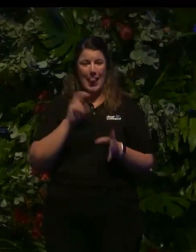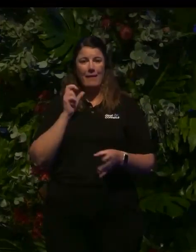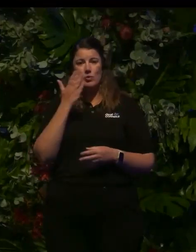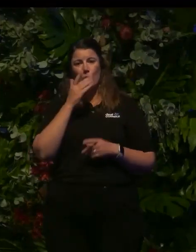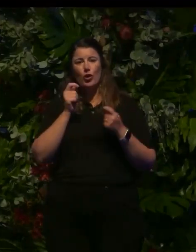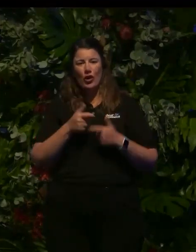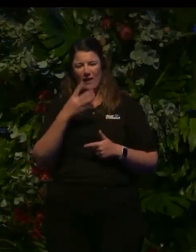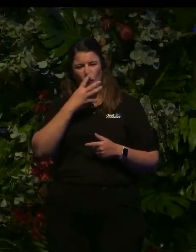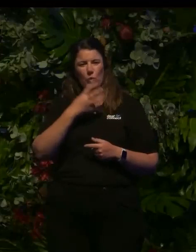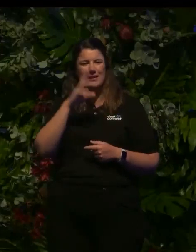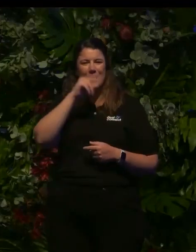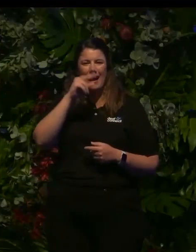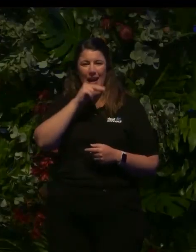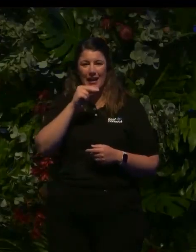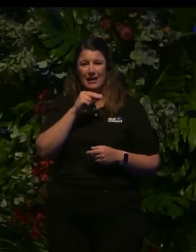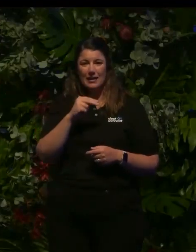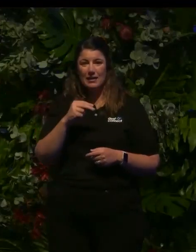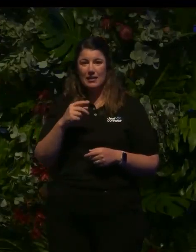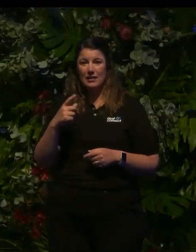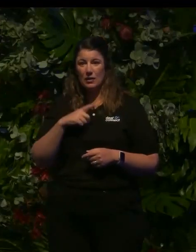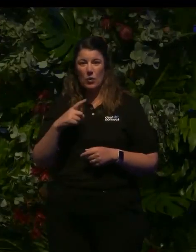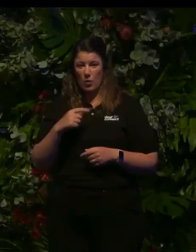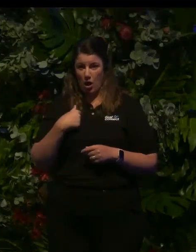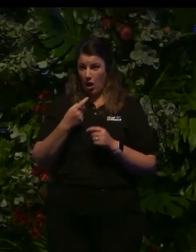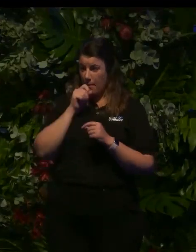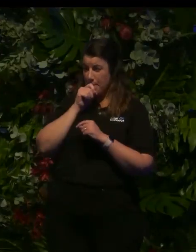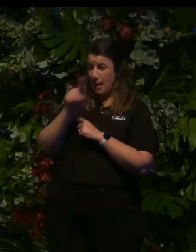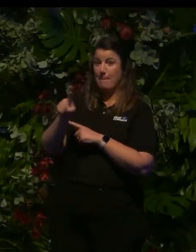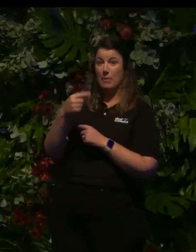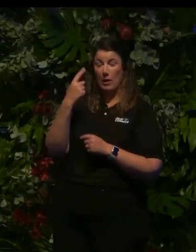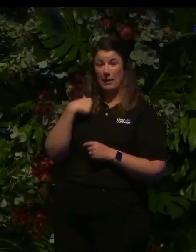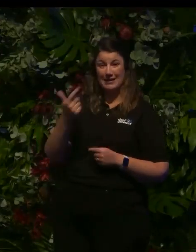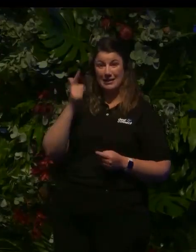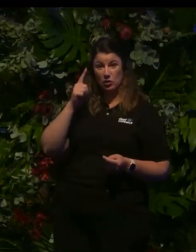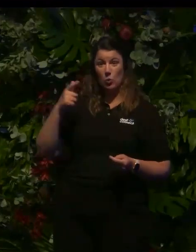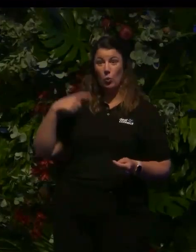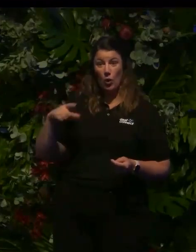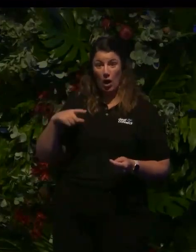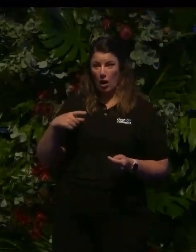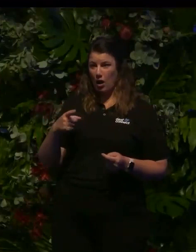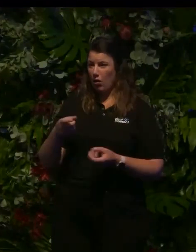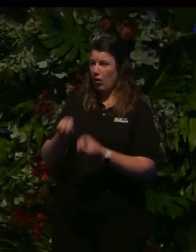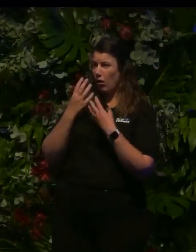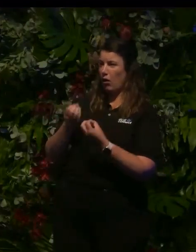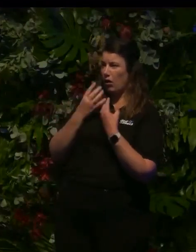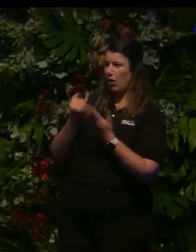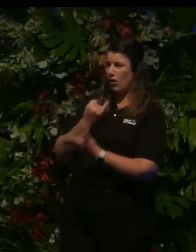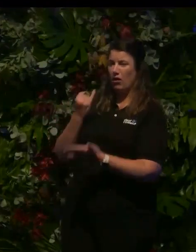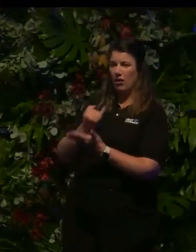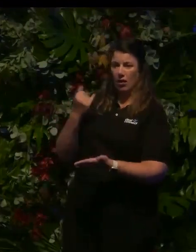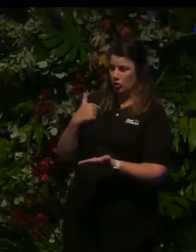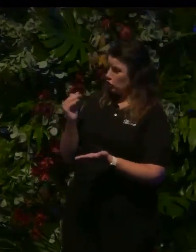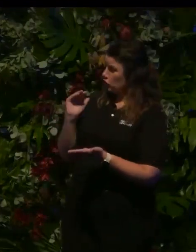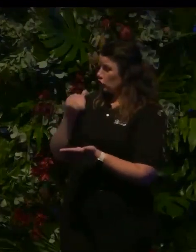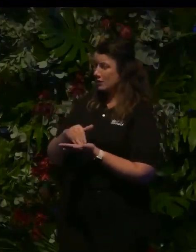I literally spit at one of my teachers because of that abuse. I turned